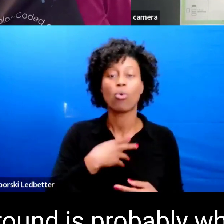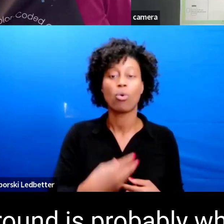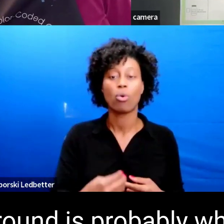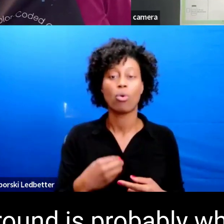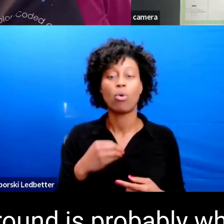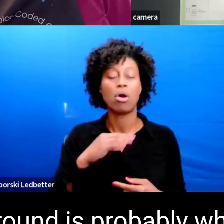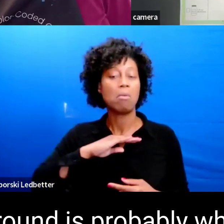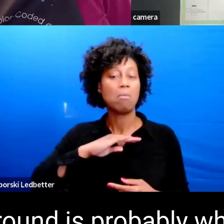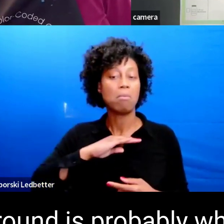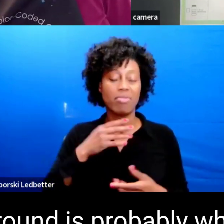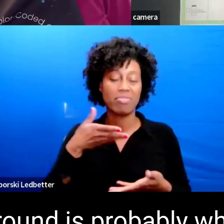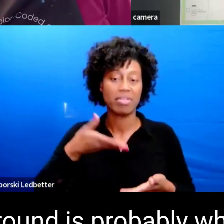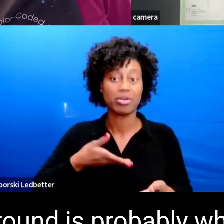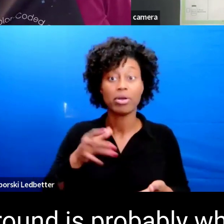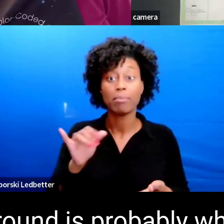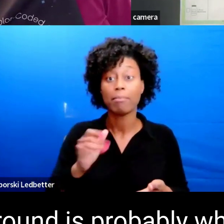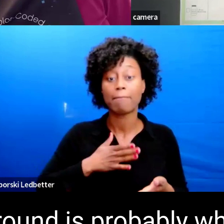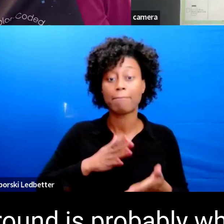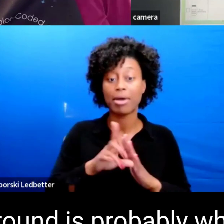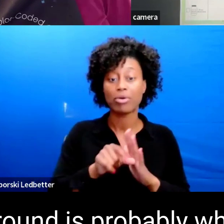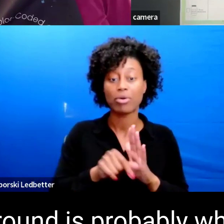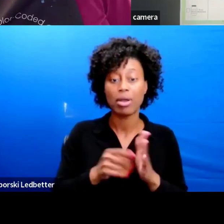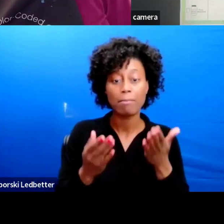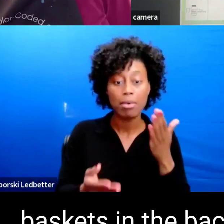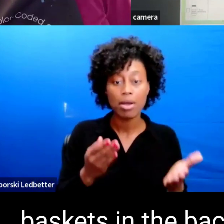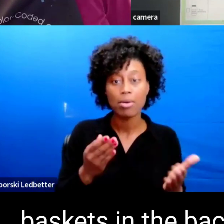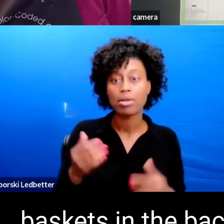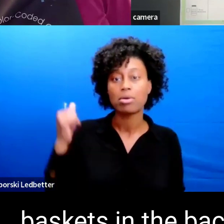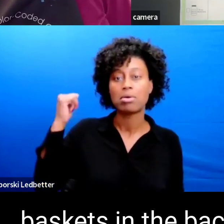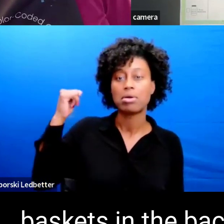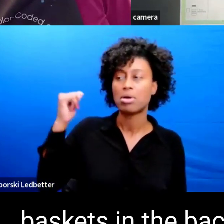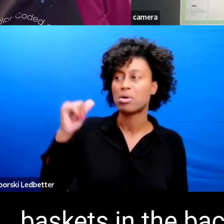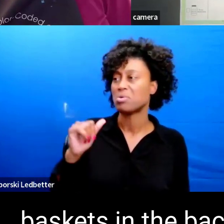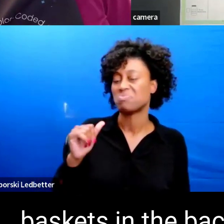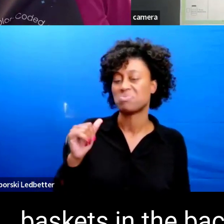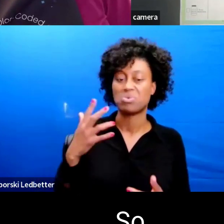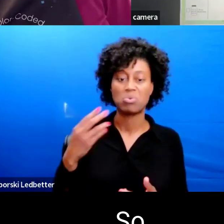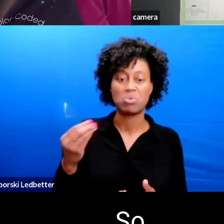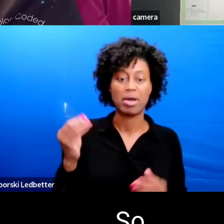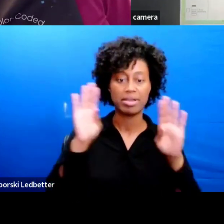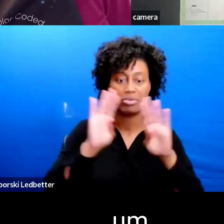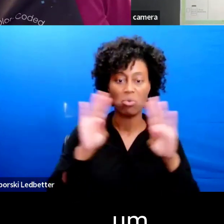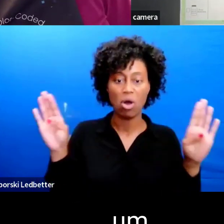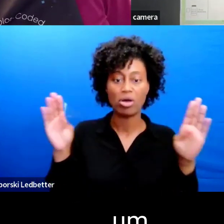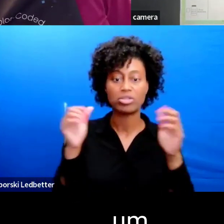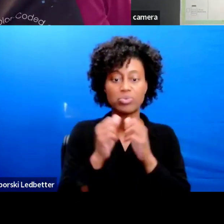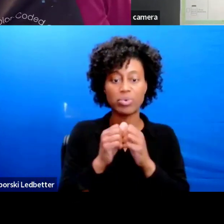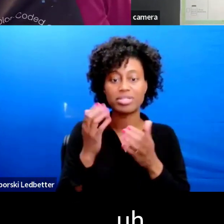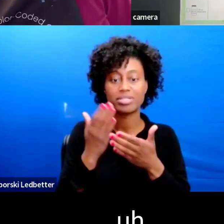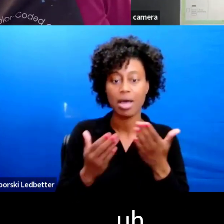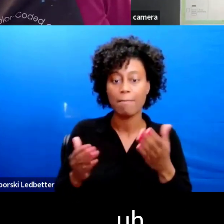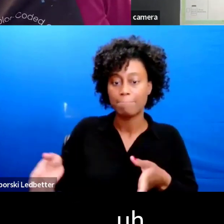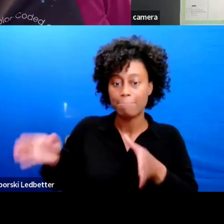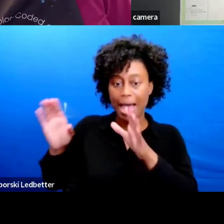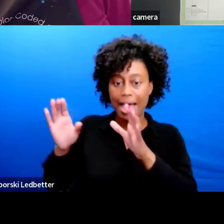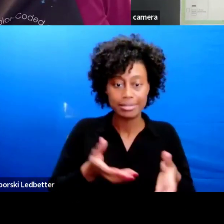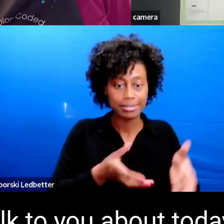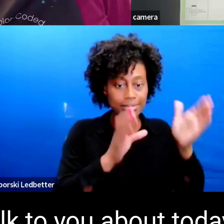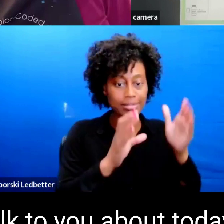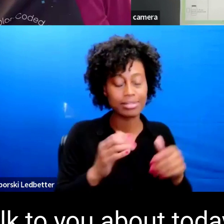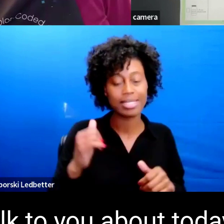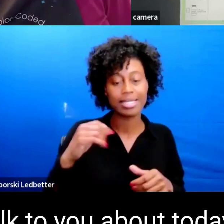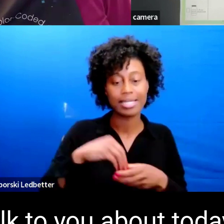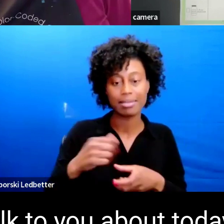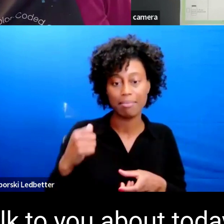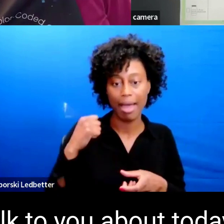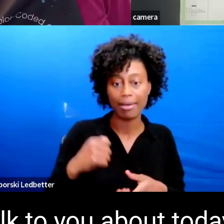is probably white with some baskets in the back. So um, uh,